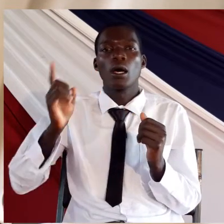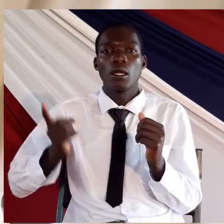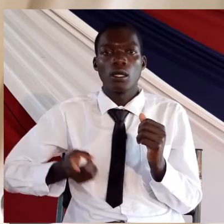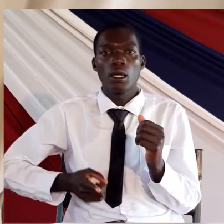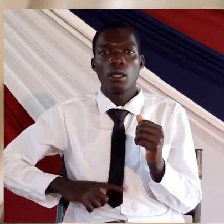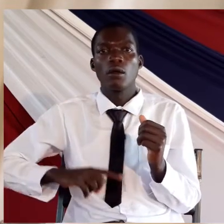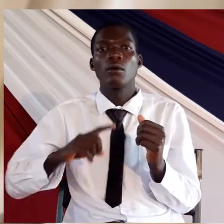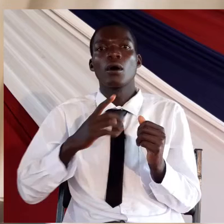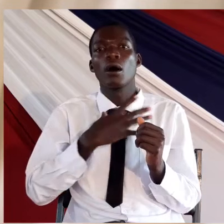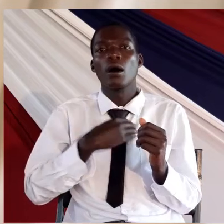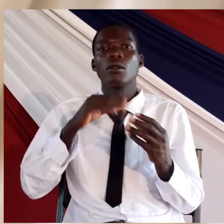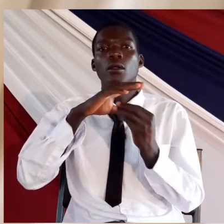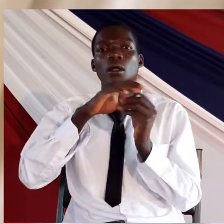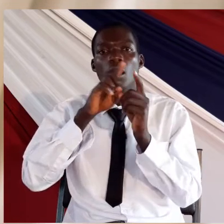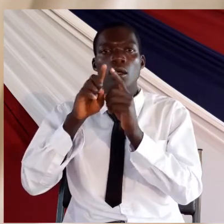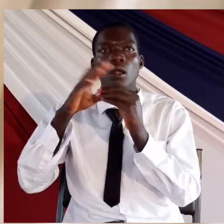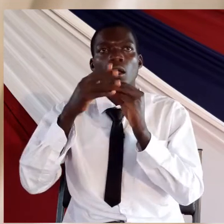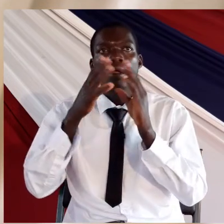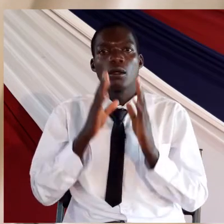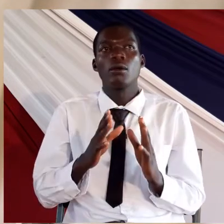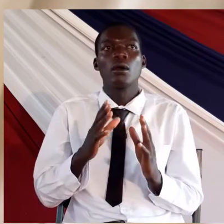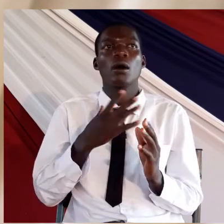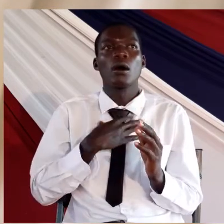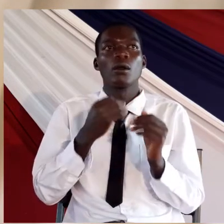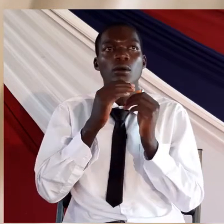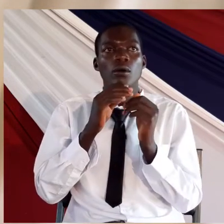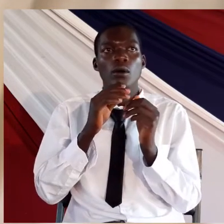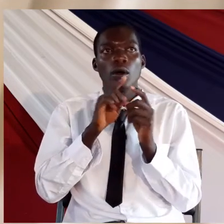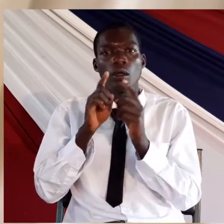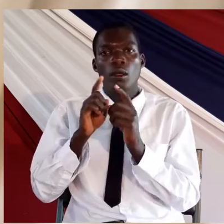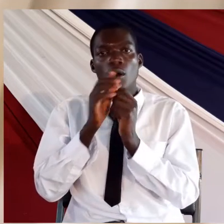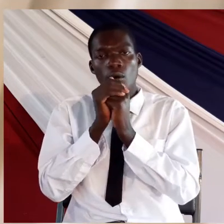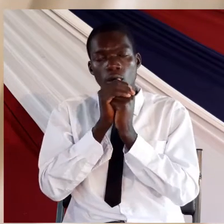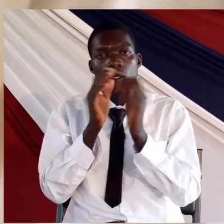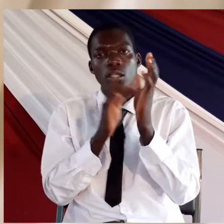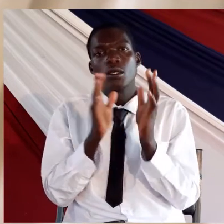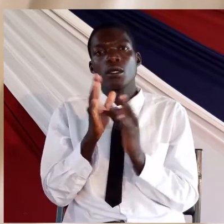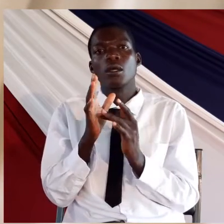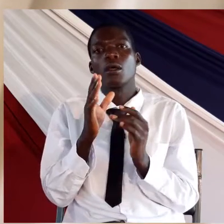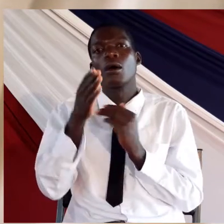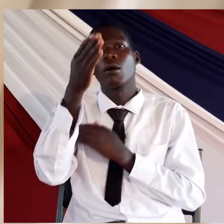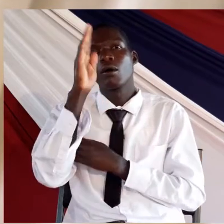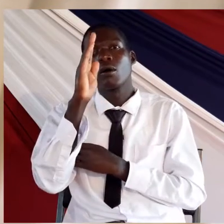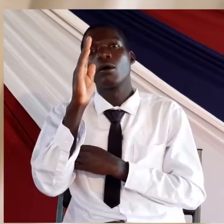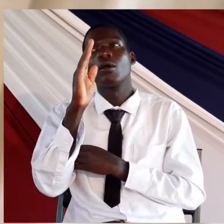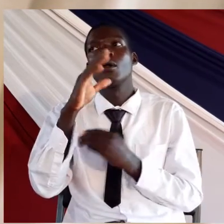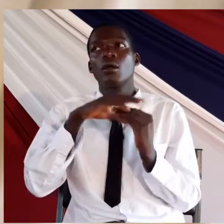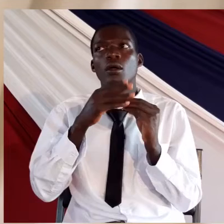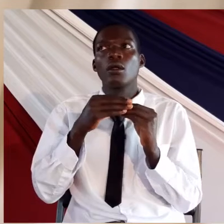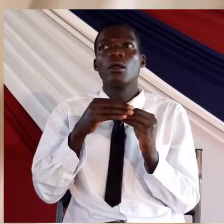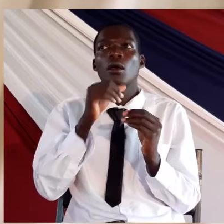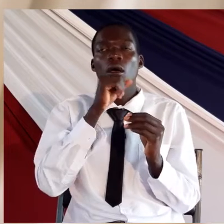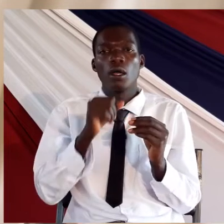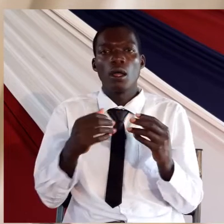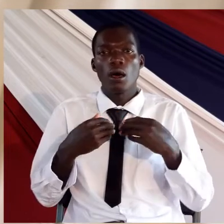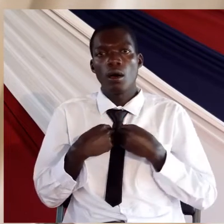as the creator mm-hmm. who should be worshipped. In fact, creation gives us a lot. Like Elder has just put